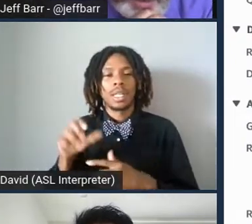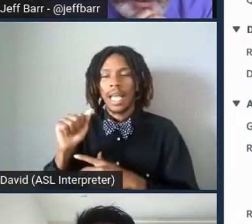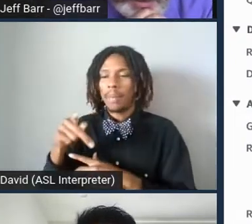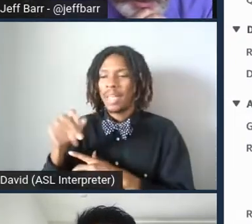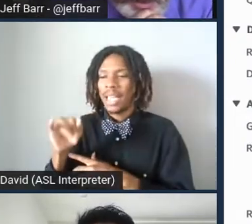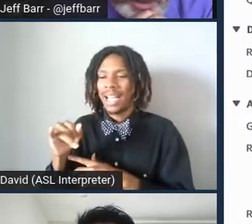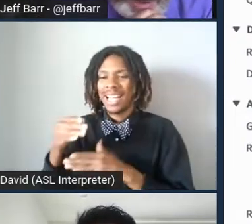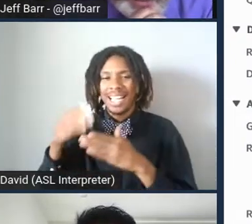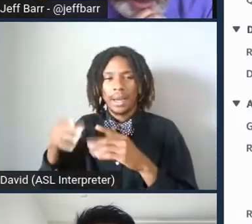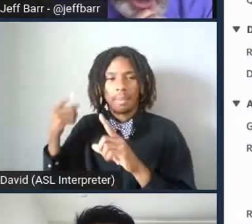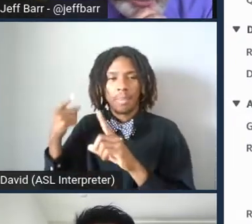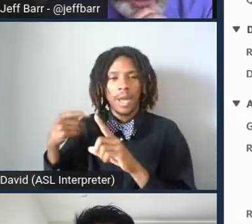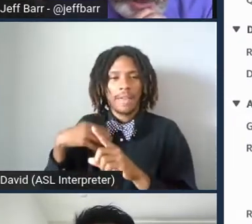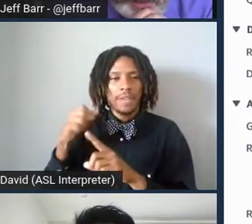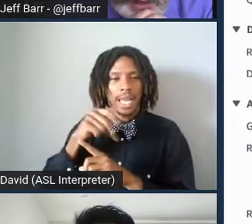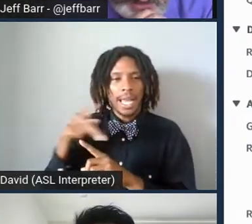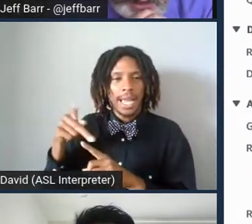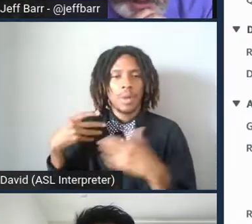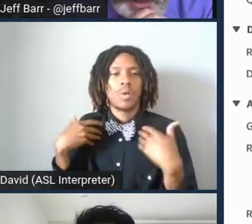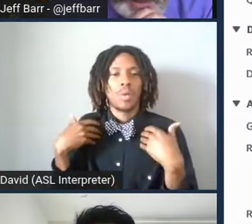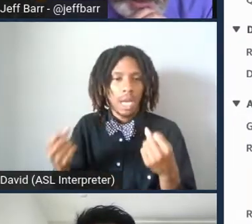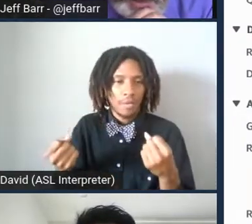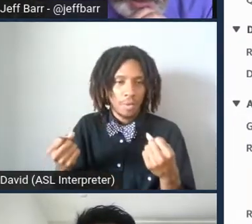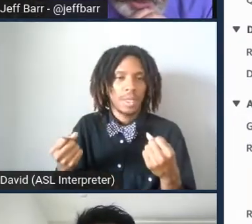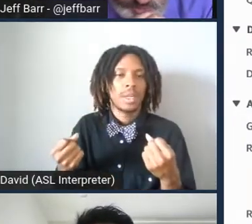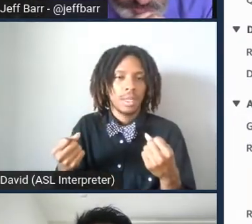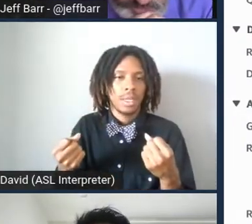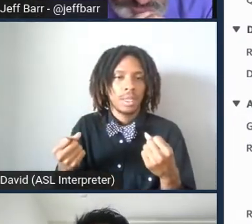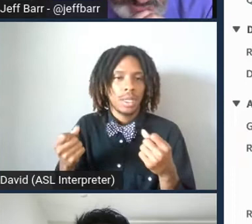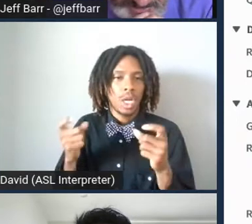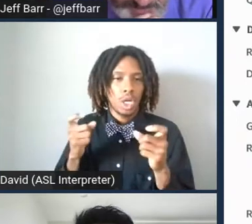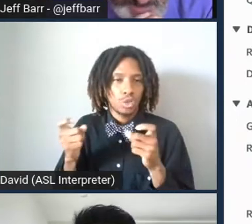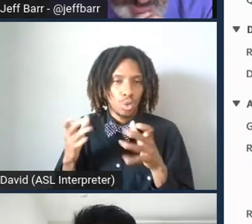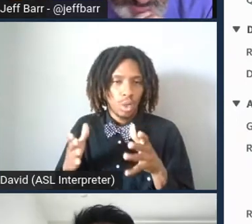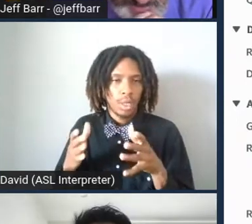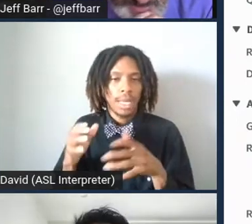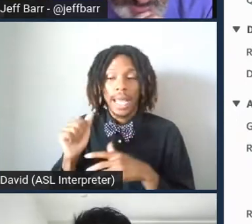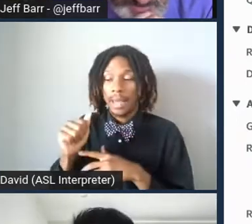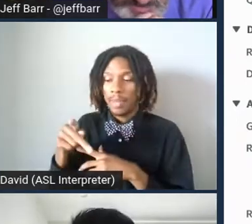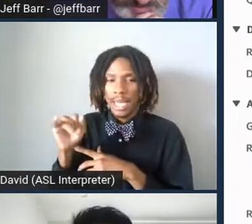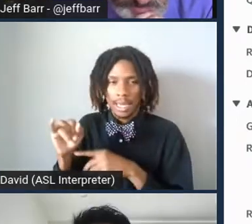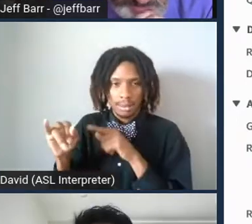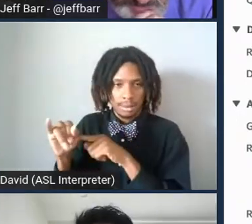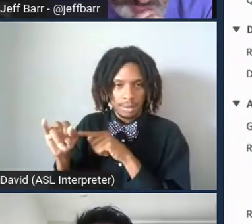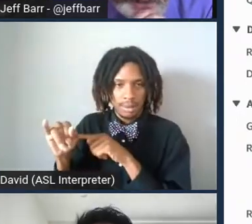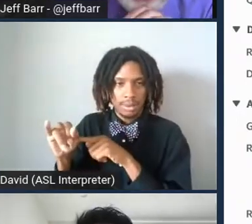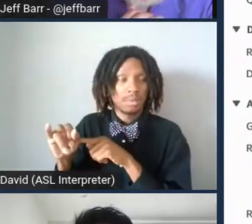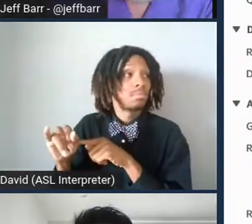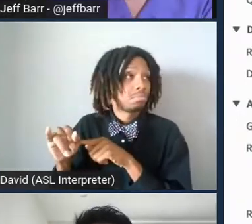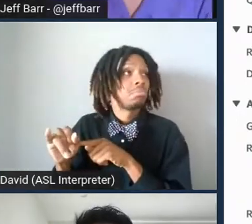endpoints, there's an application recovery controller API, and mm-hmm. so